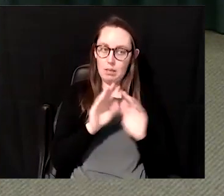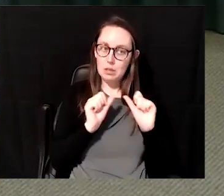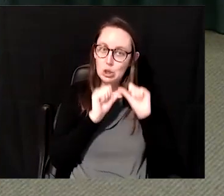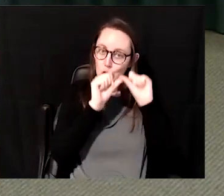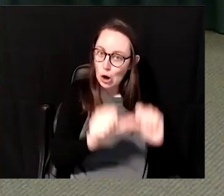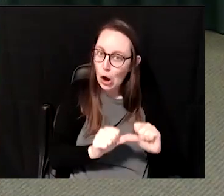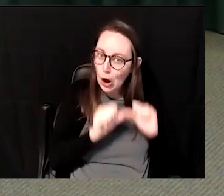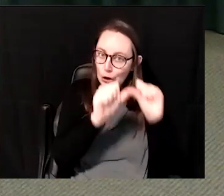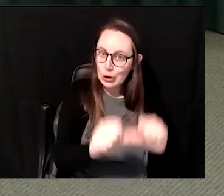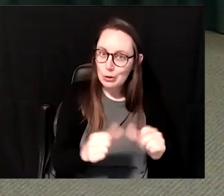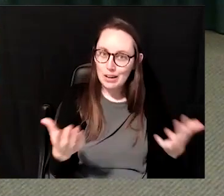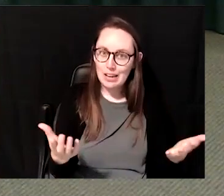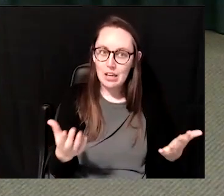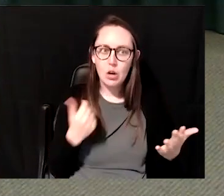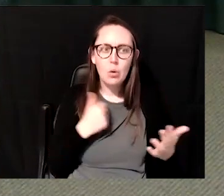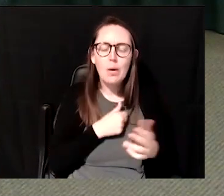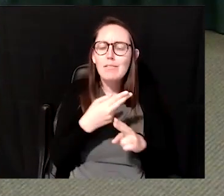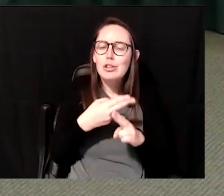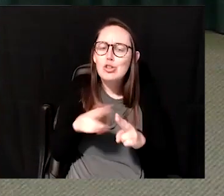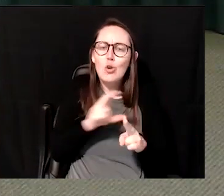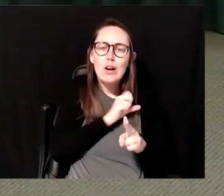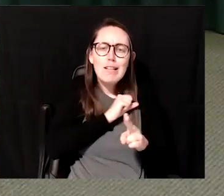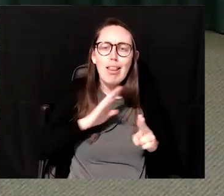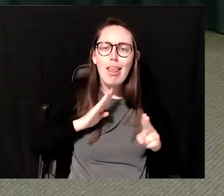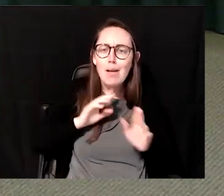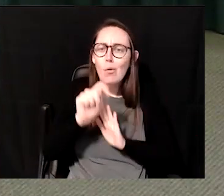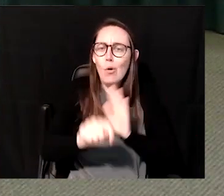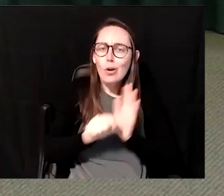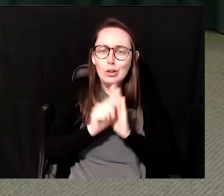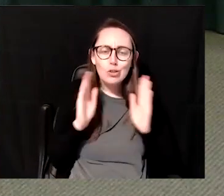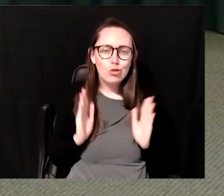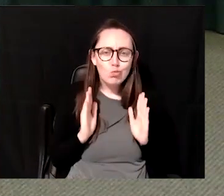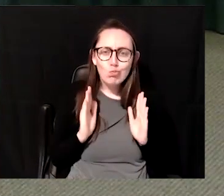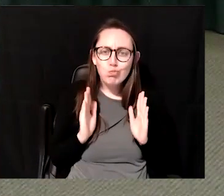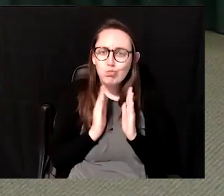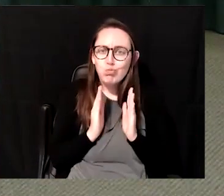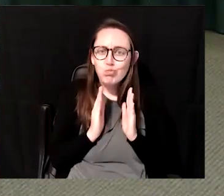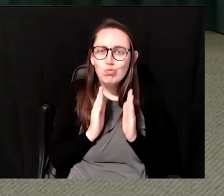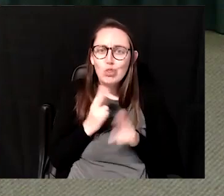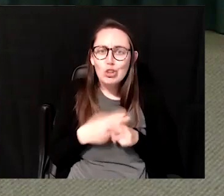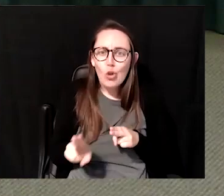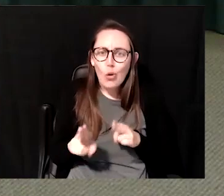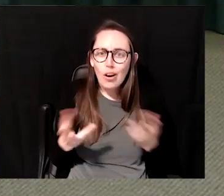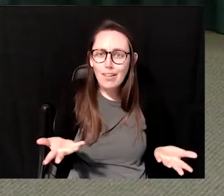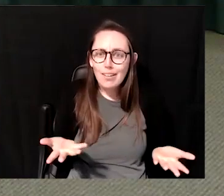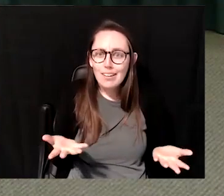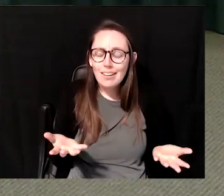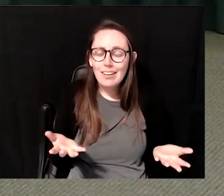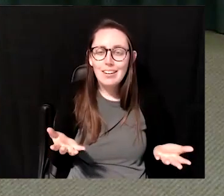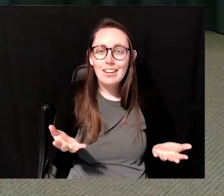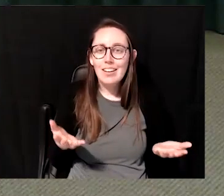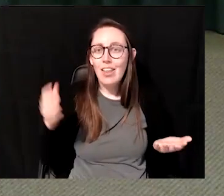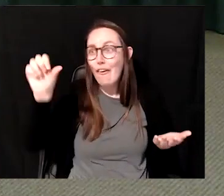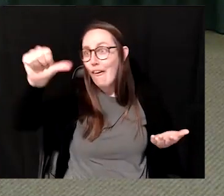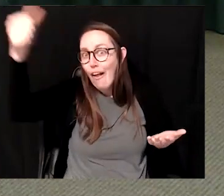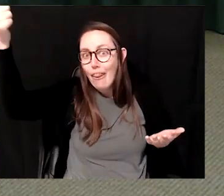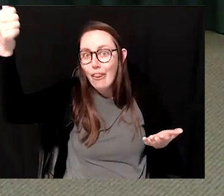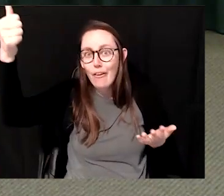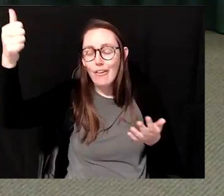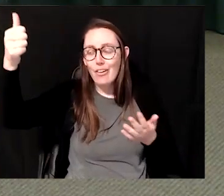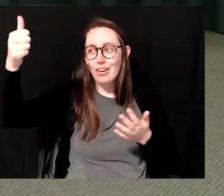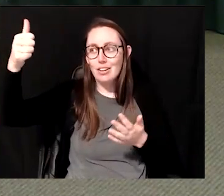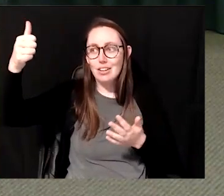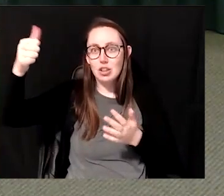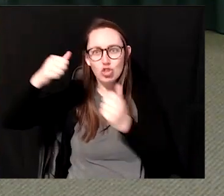short select board term limits and or short select word terms specifically and other ways that make it kind of